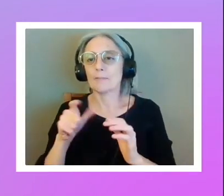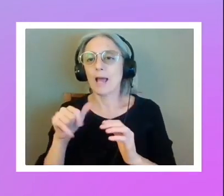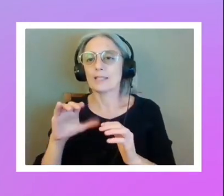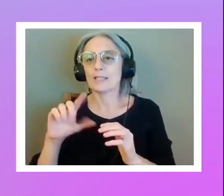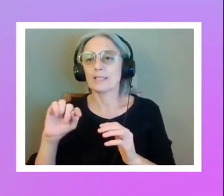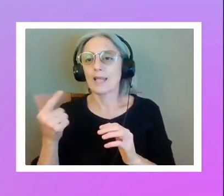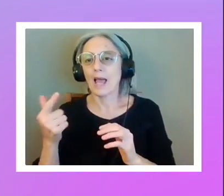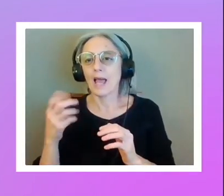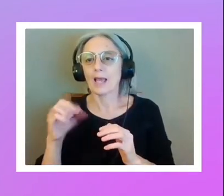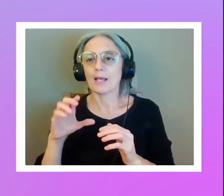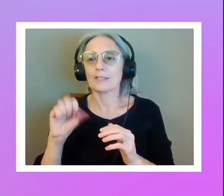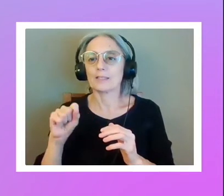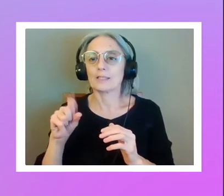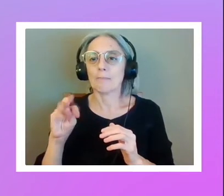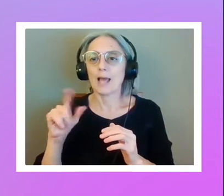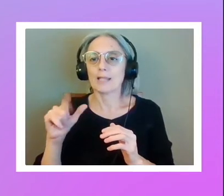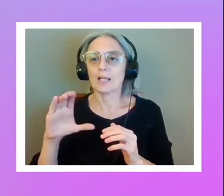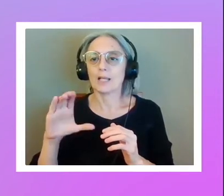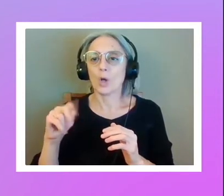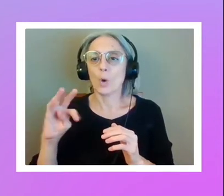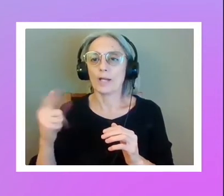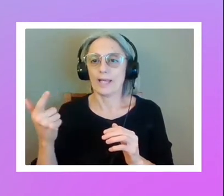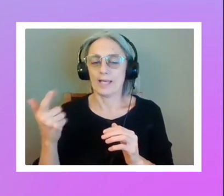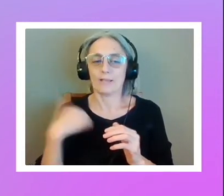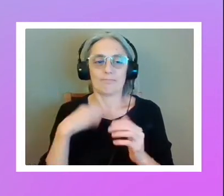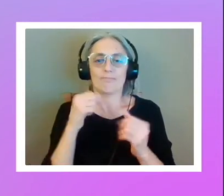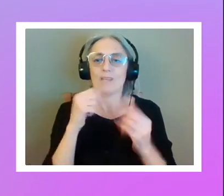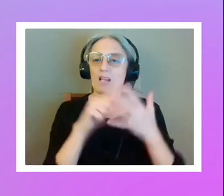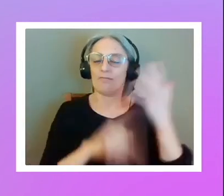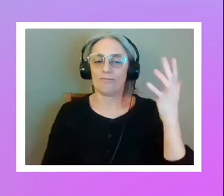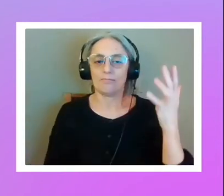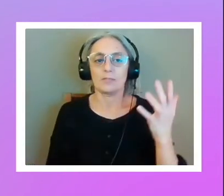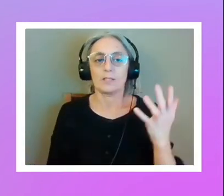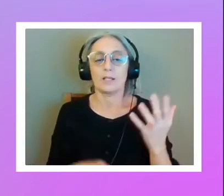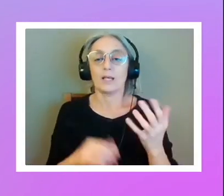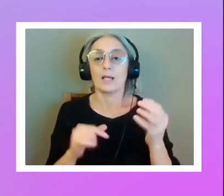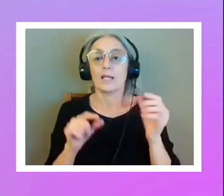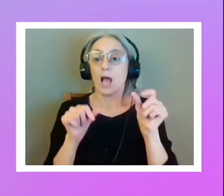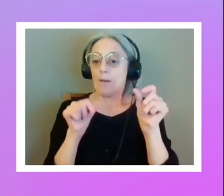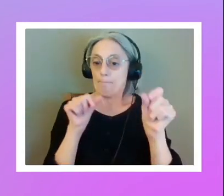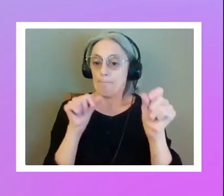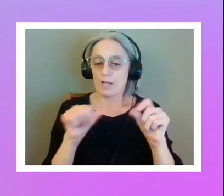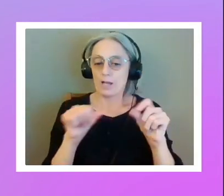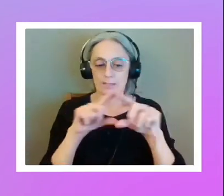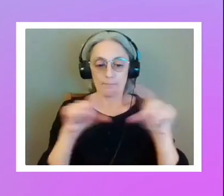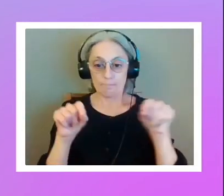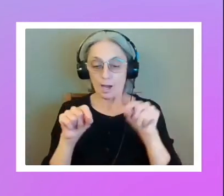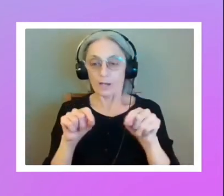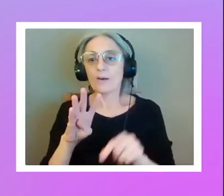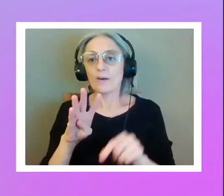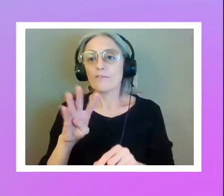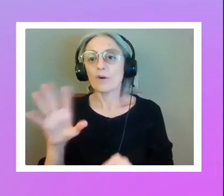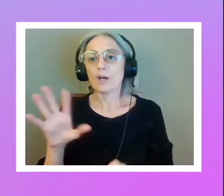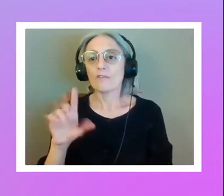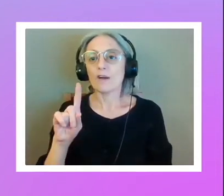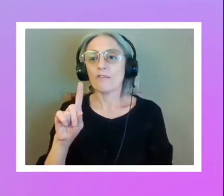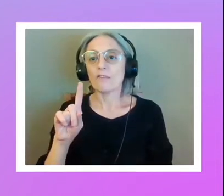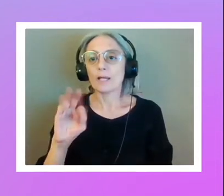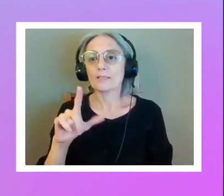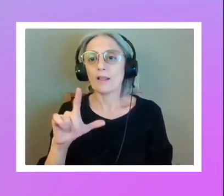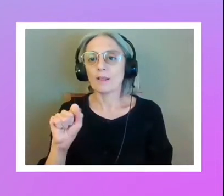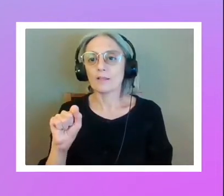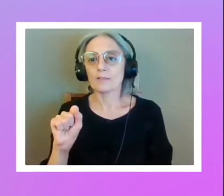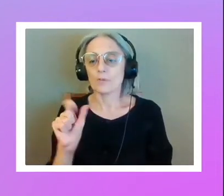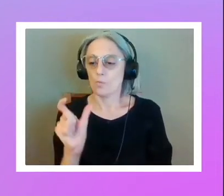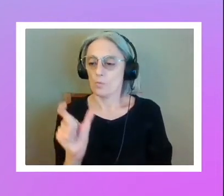here. I'm going to go back now. Buttons. Make the button 45 pixels width in height. What does